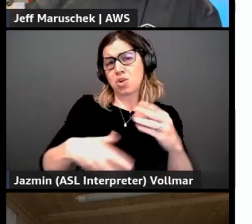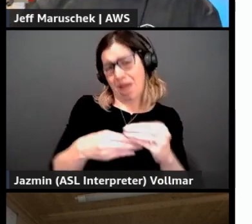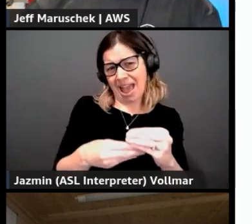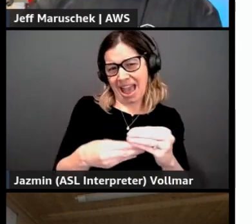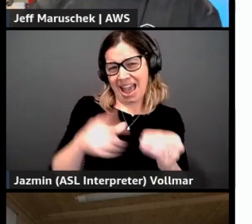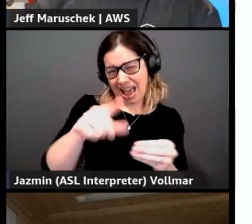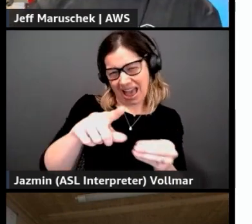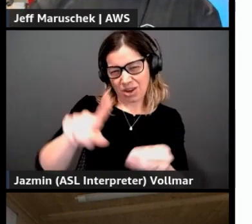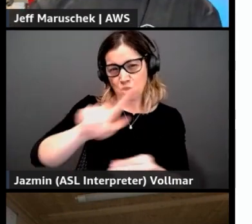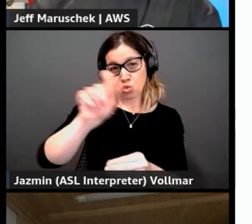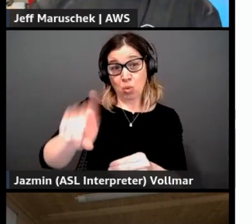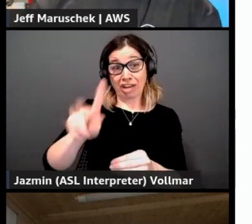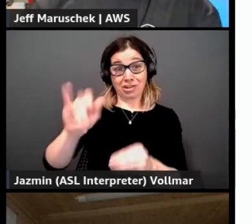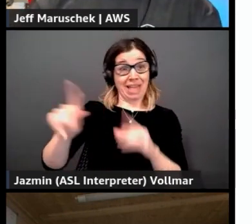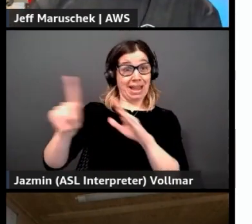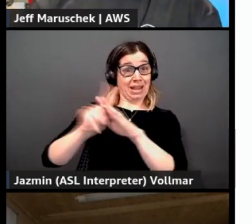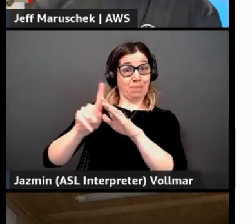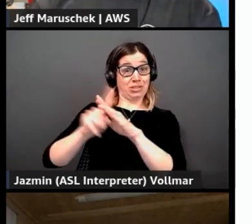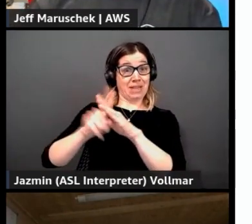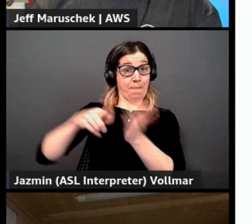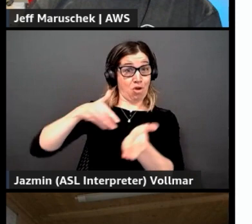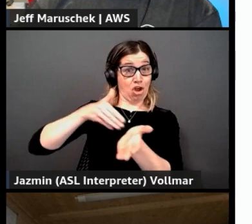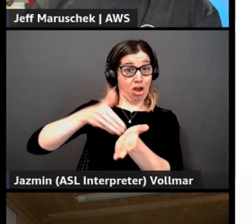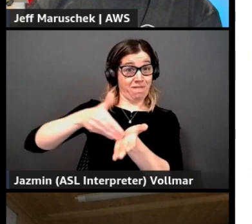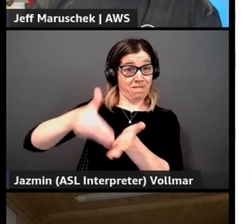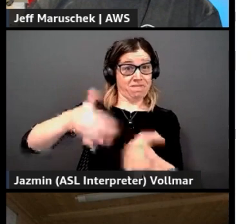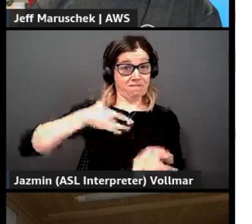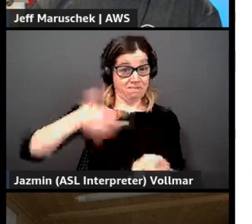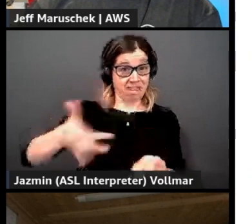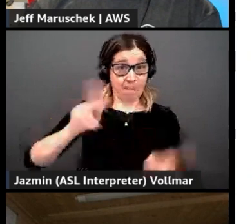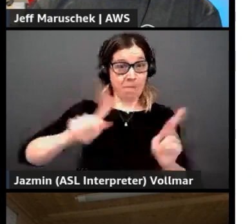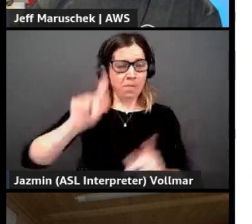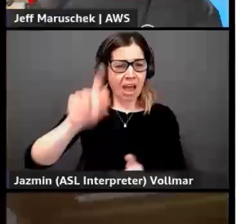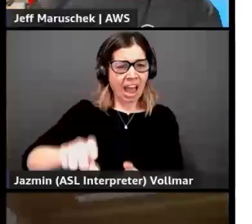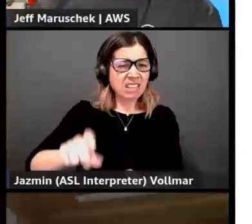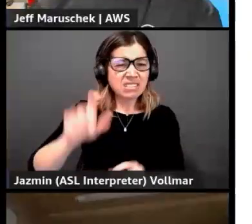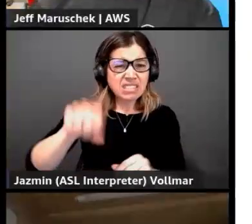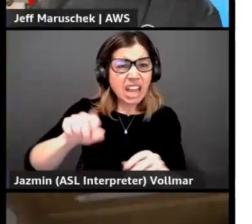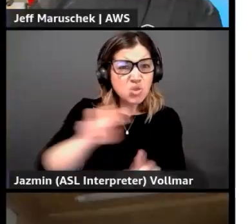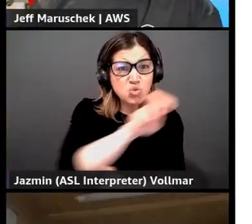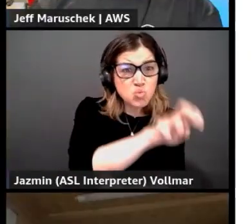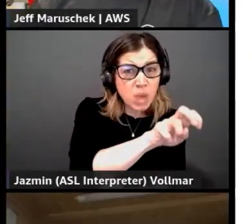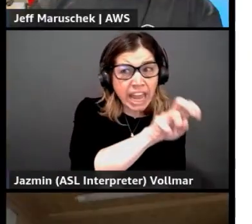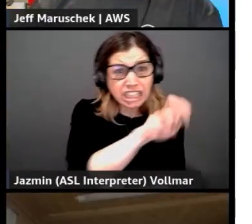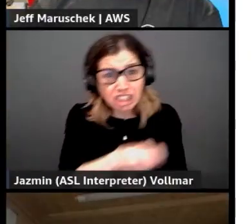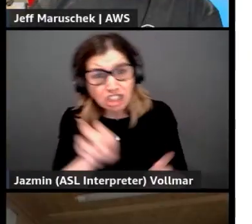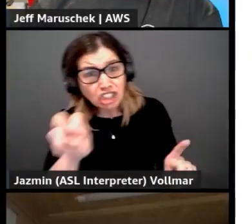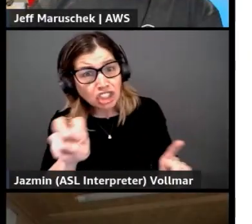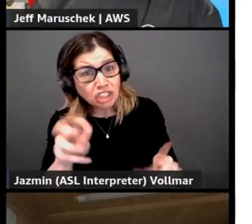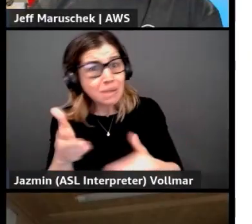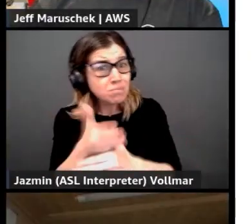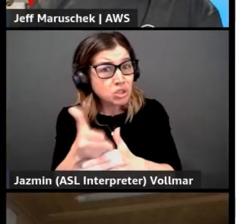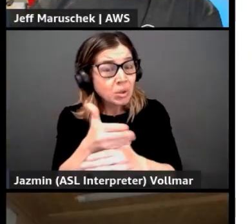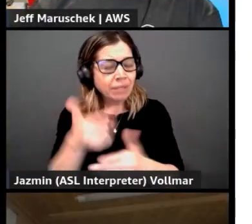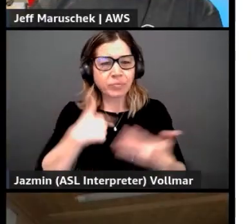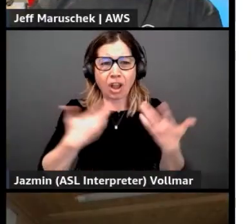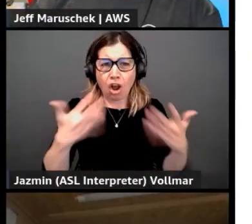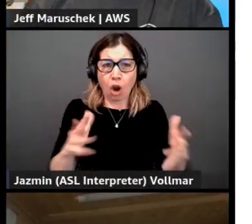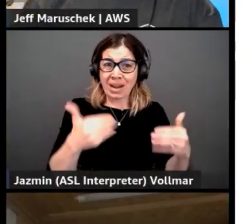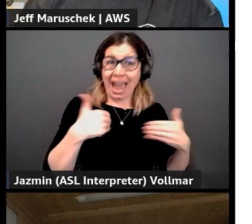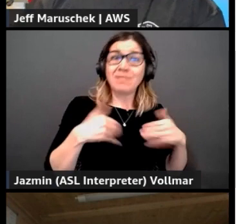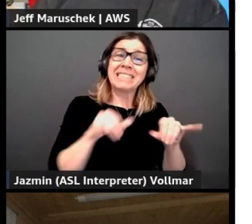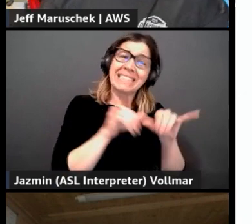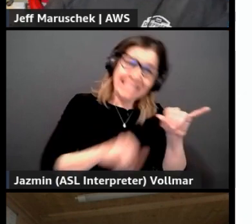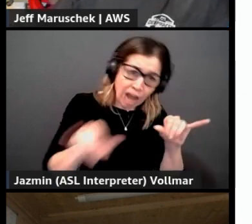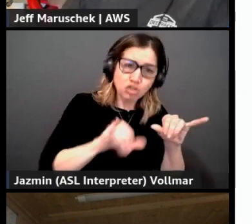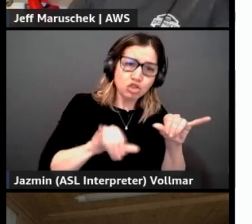that comes up a lot in my, is that people often ask, can you switch between? So I've already gotten standard, dedicated IP standard.